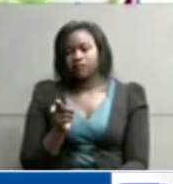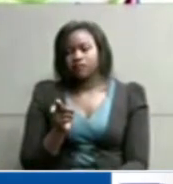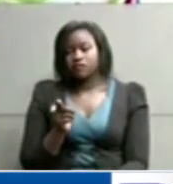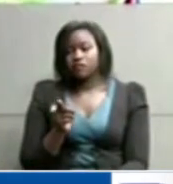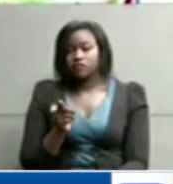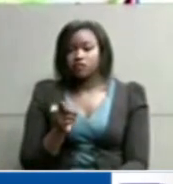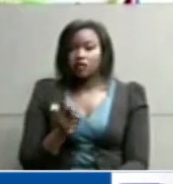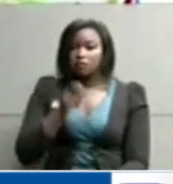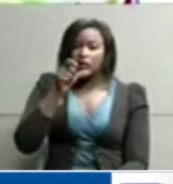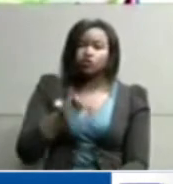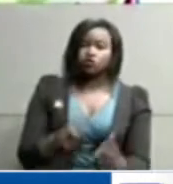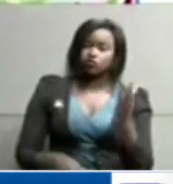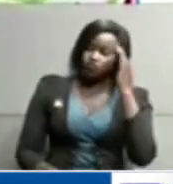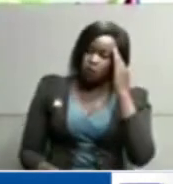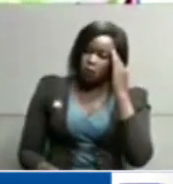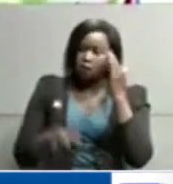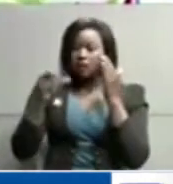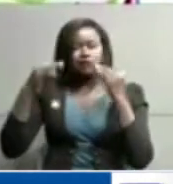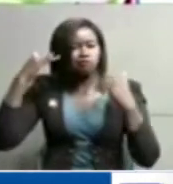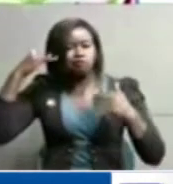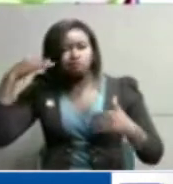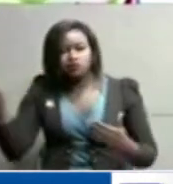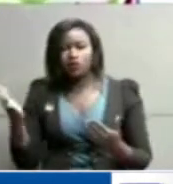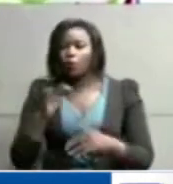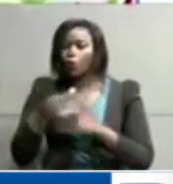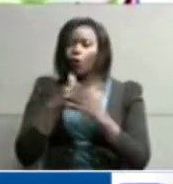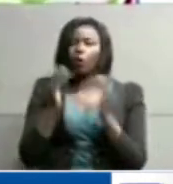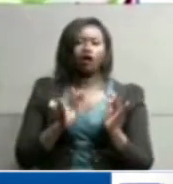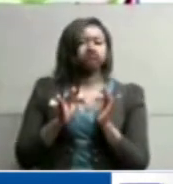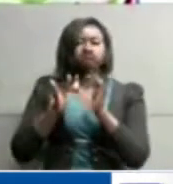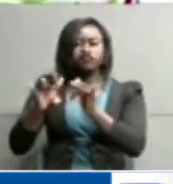The one you know and the one you don't know, they all come.